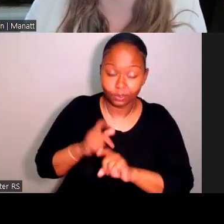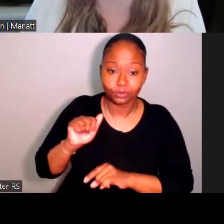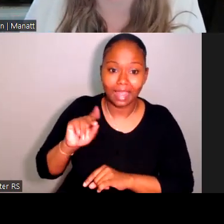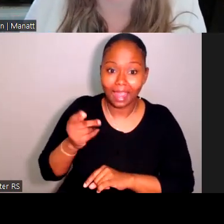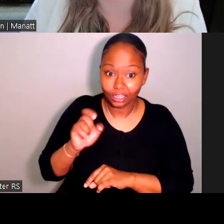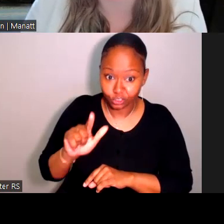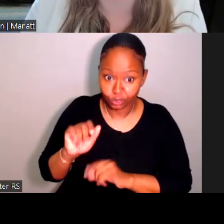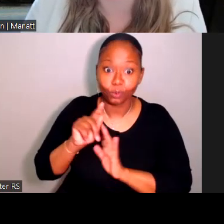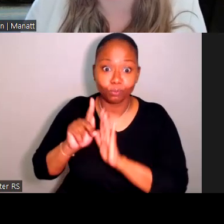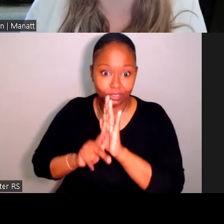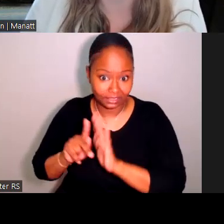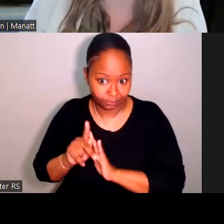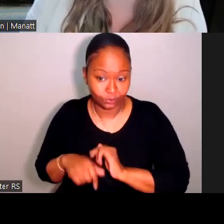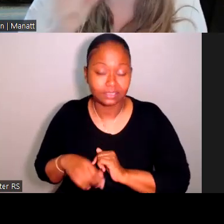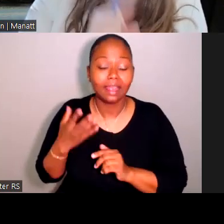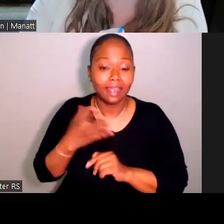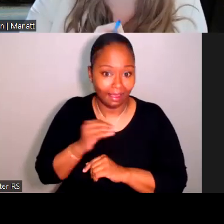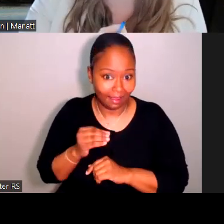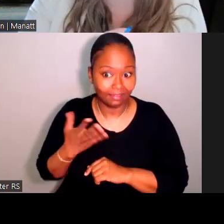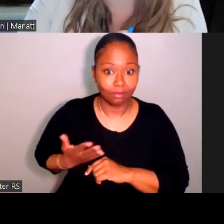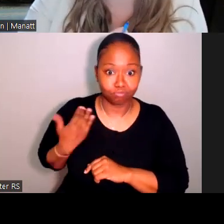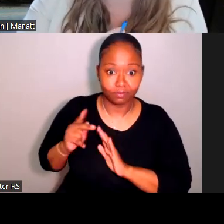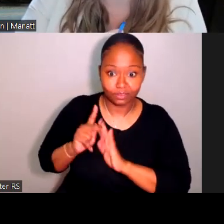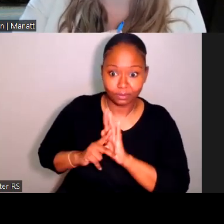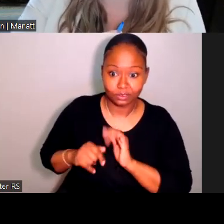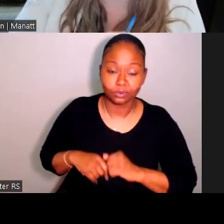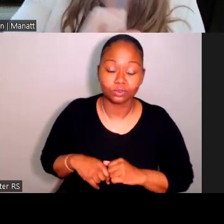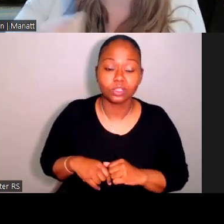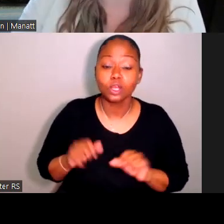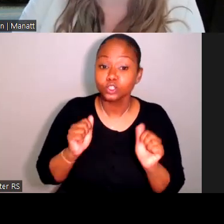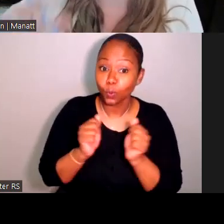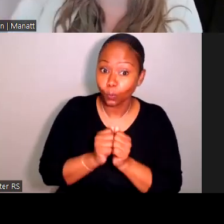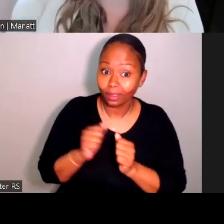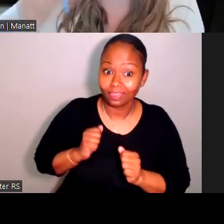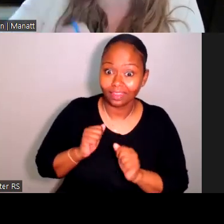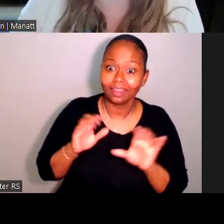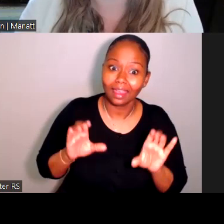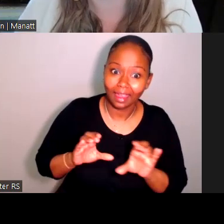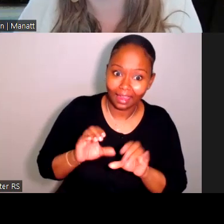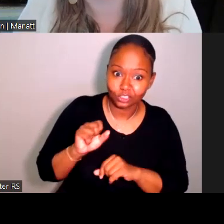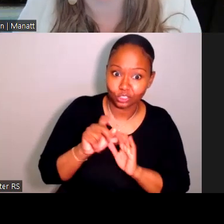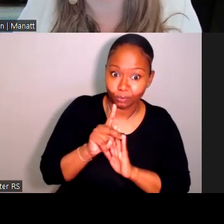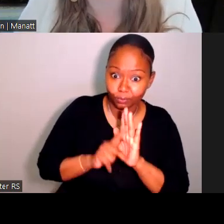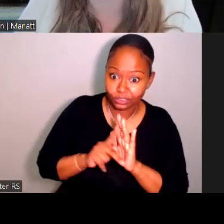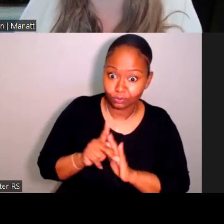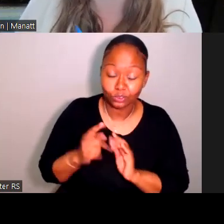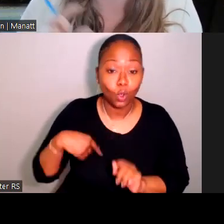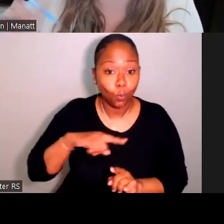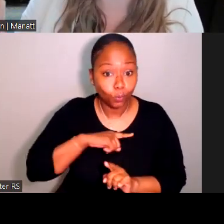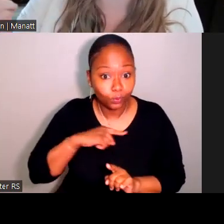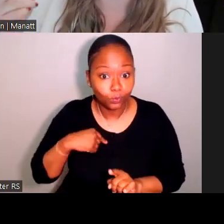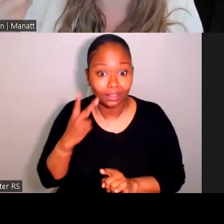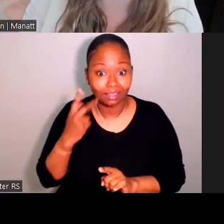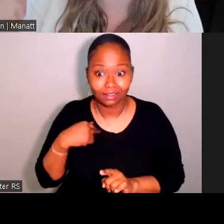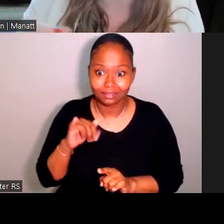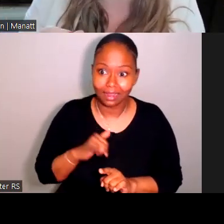and discussion of those principles. So as with the actionable principles, we really went back and looked at the totality of the workgroup conversations to date,